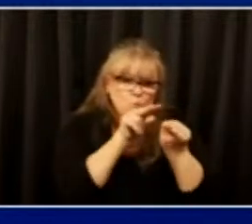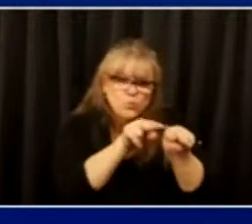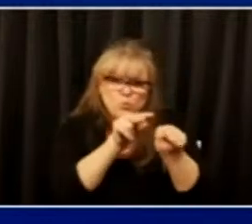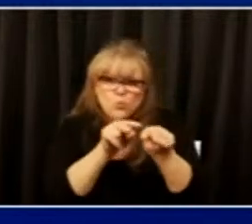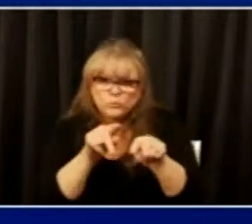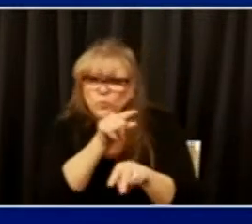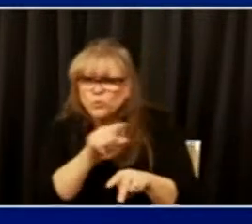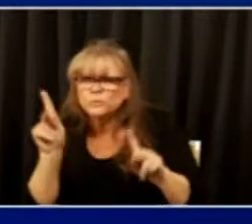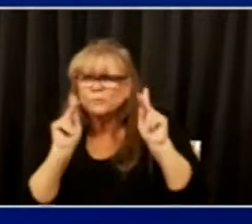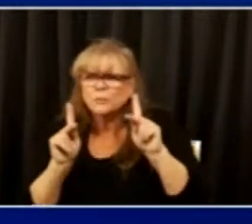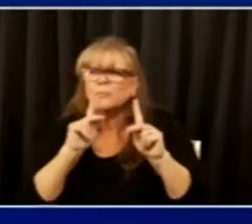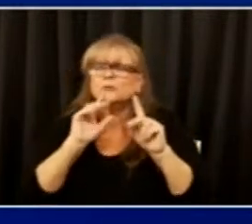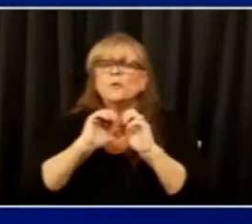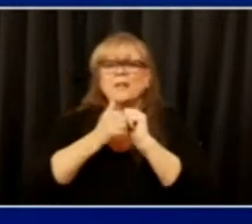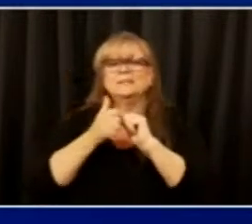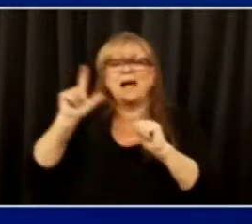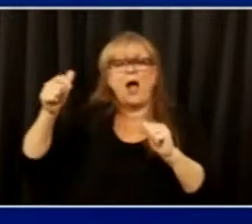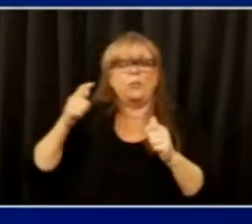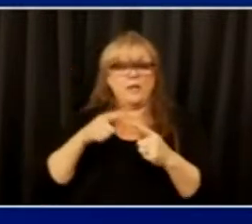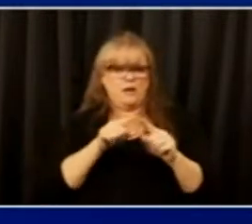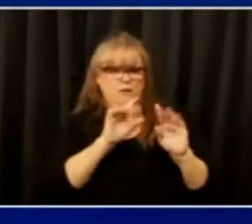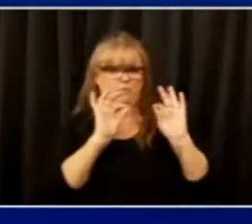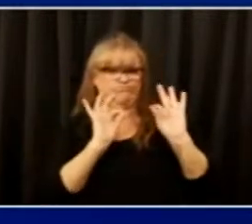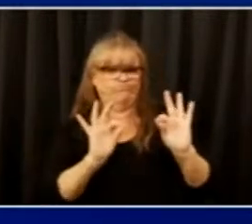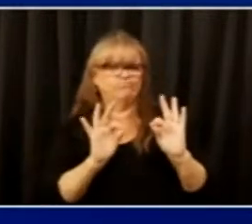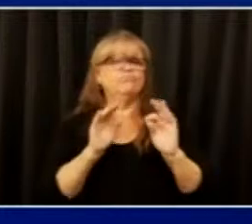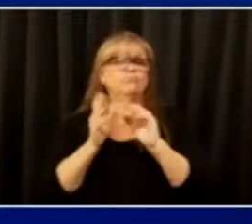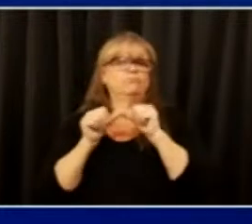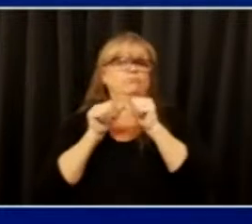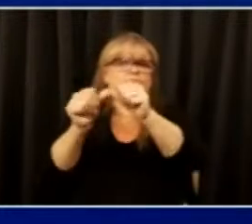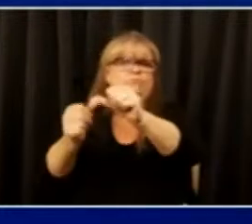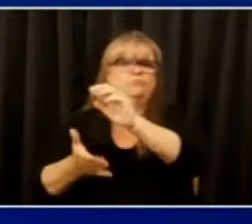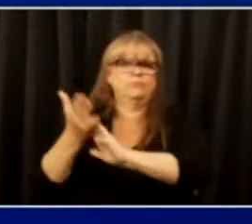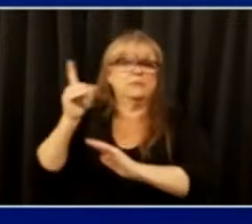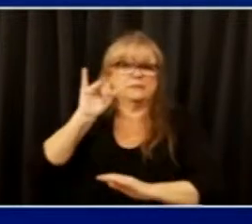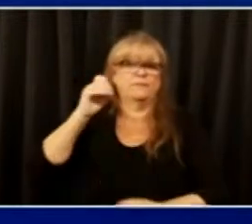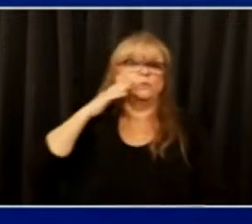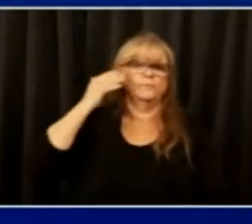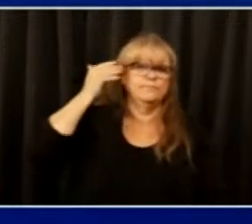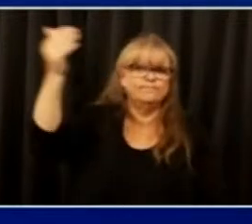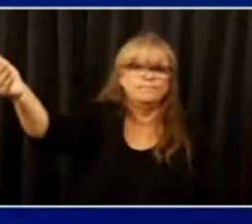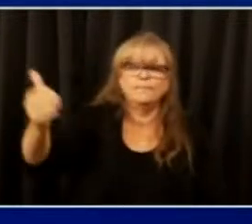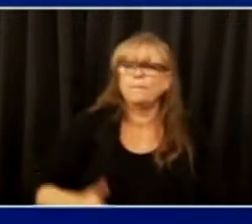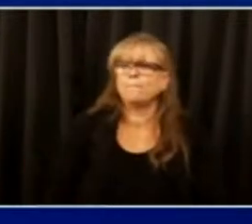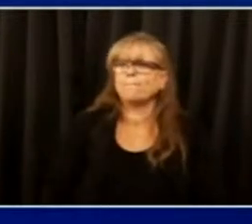that EUA. And Dr. Rao, is it safe for pregnant women to get vaccinated? I mean, is it safer to get